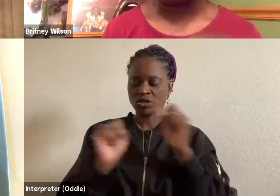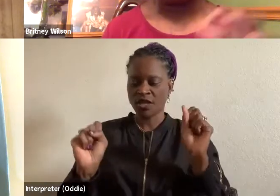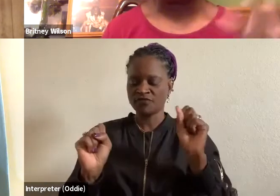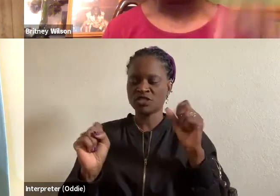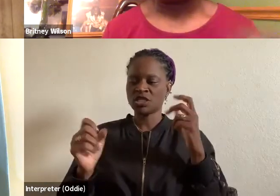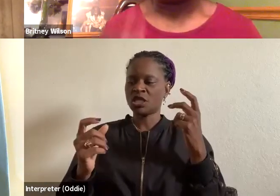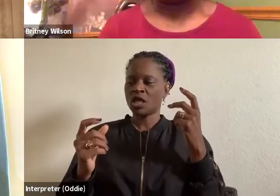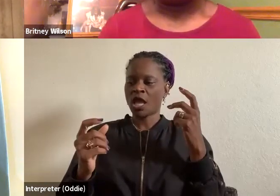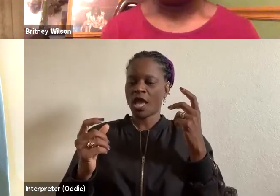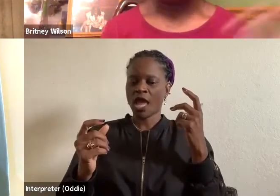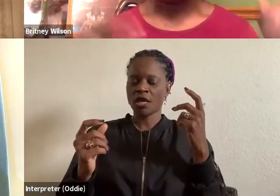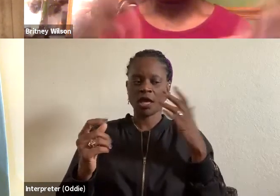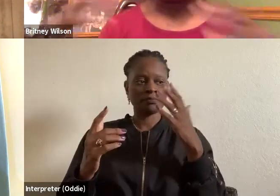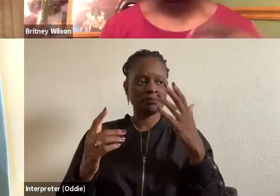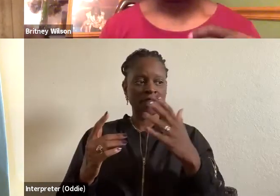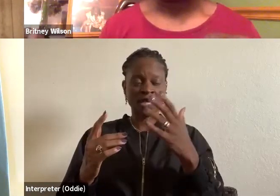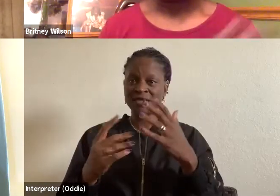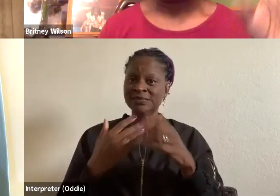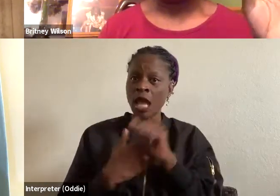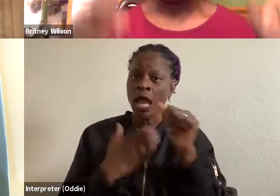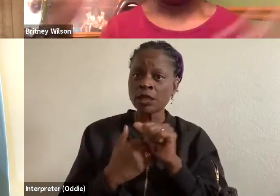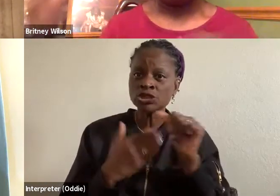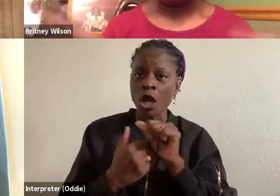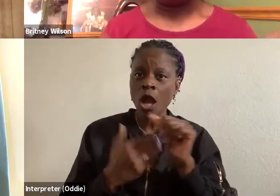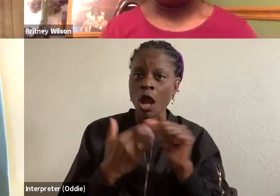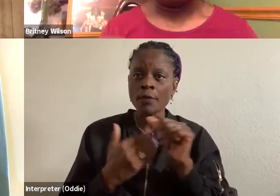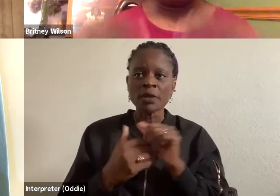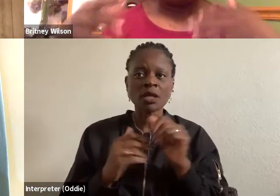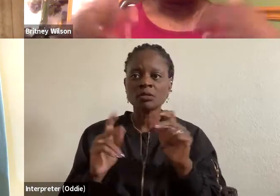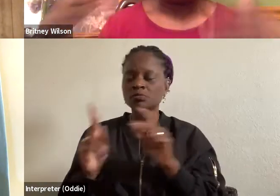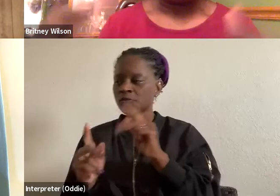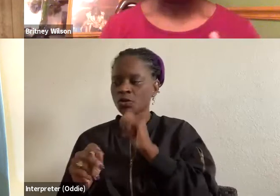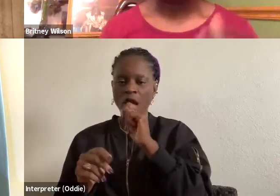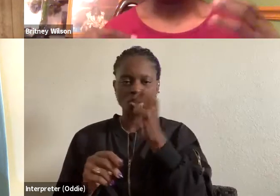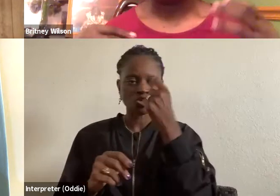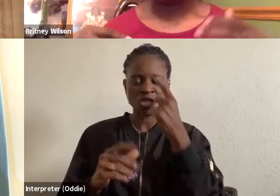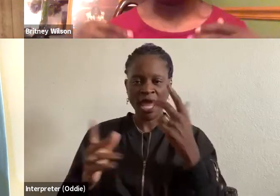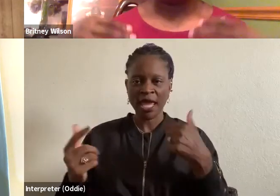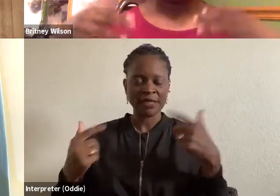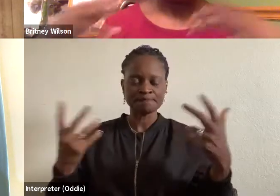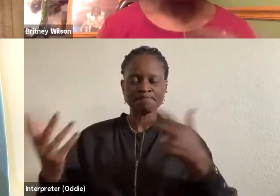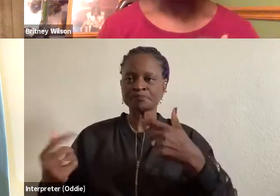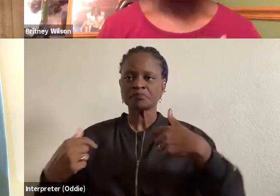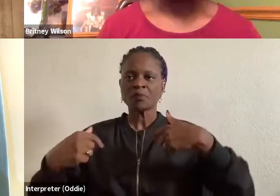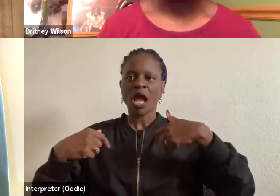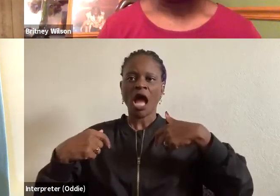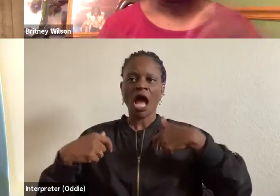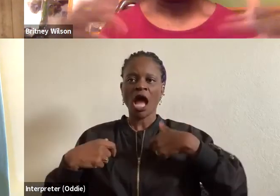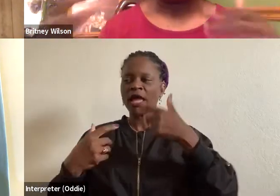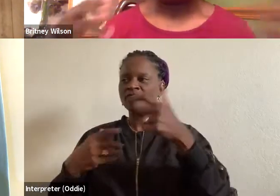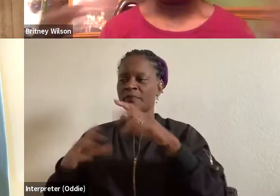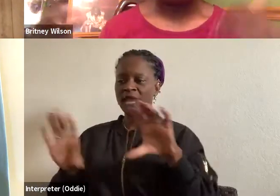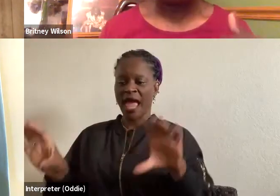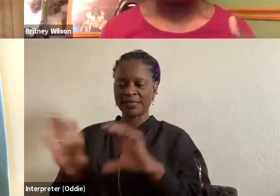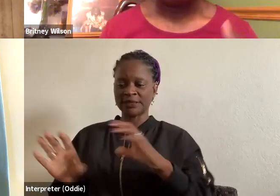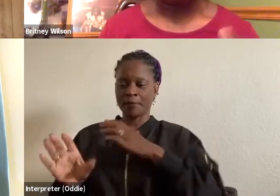jeopardized because people don't understand the intersections of race and disability. I've been acting in my lawyer capacity, and I do a